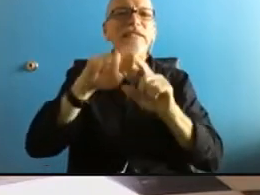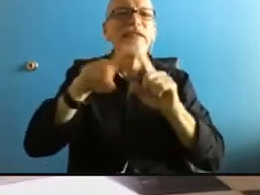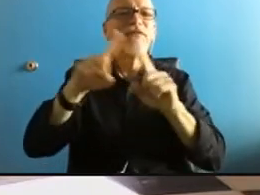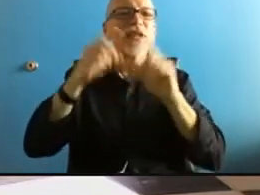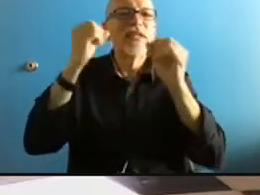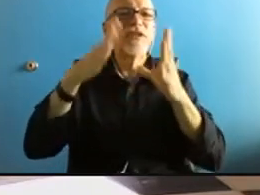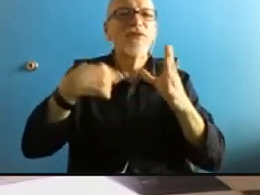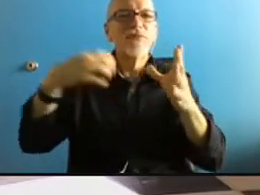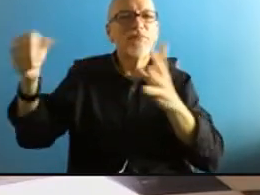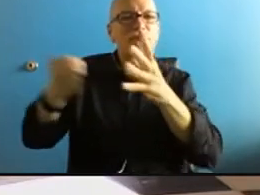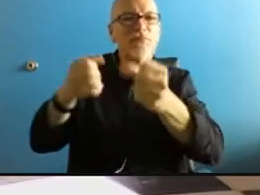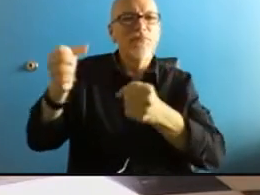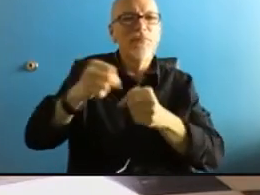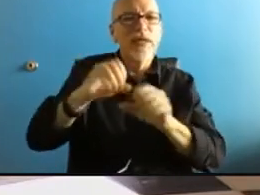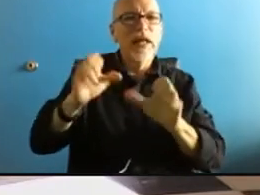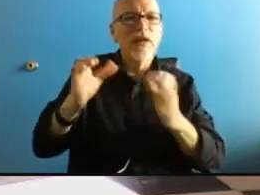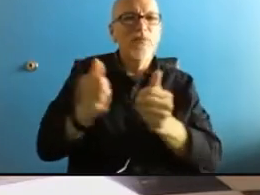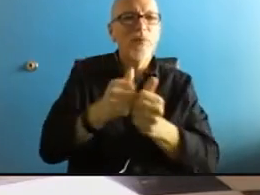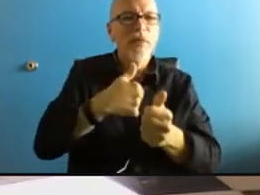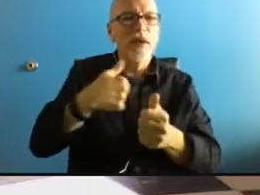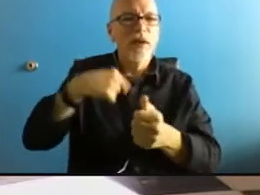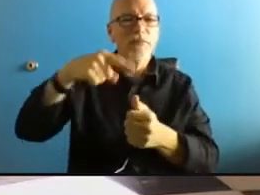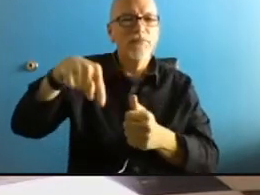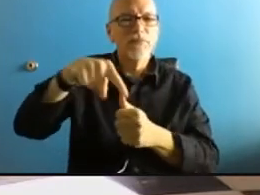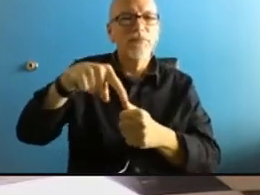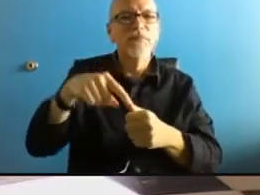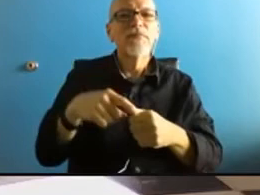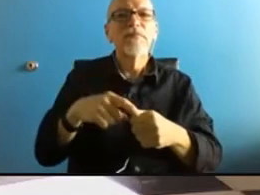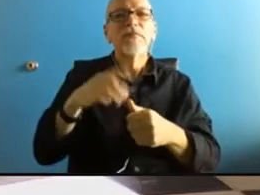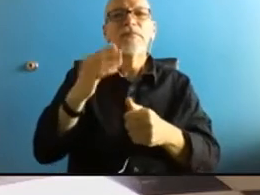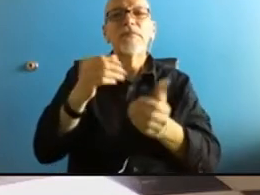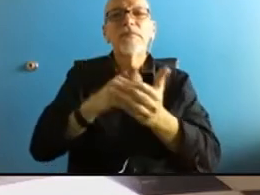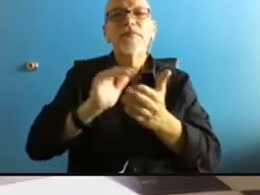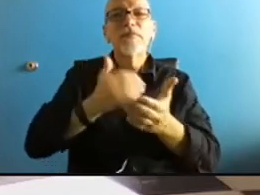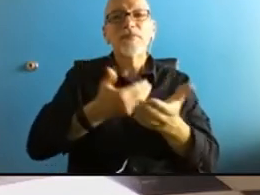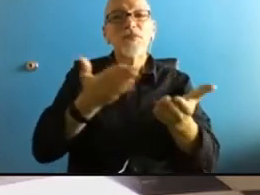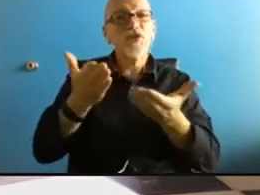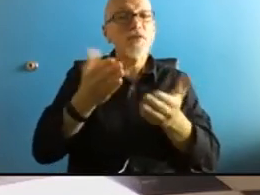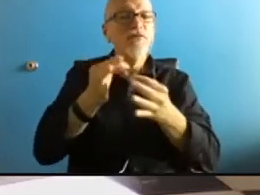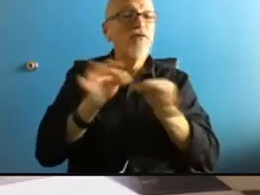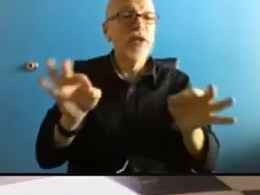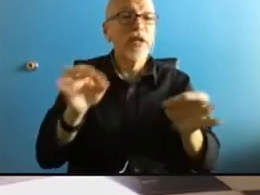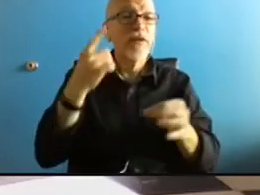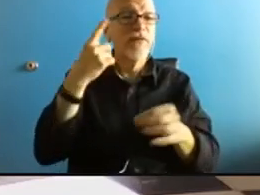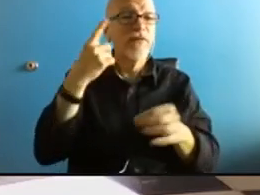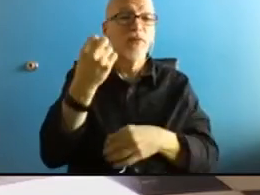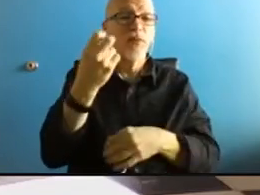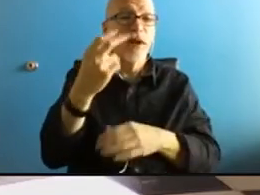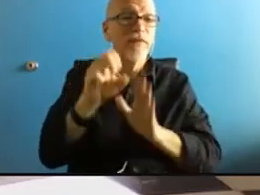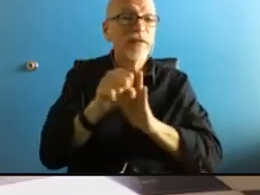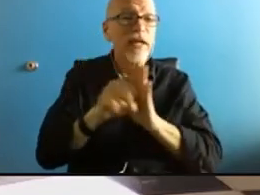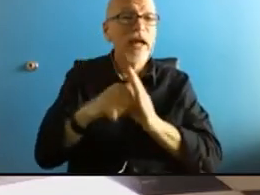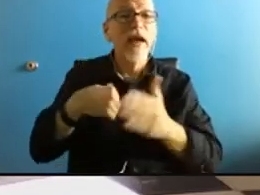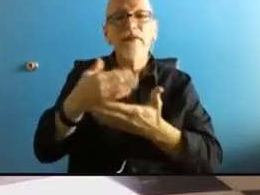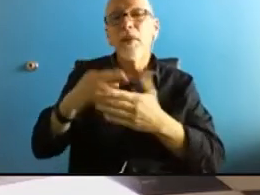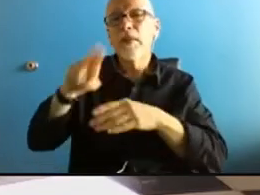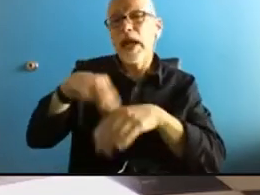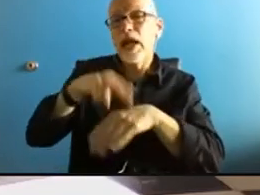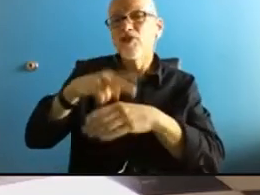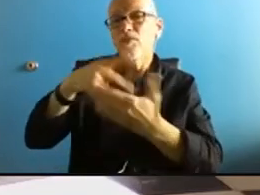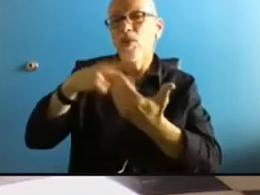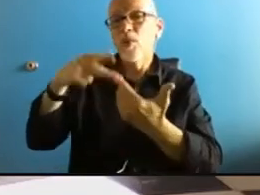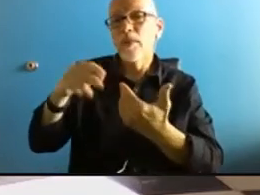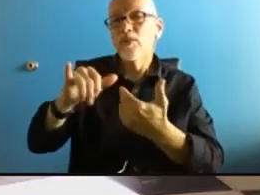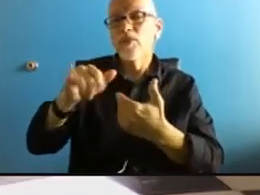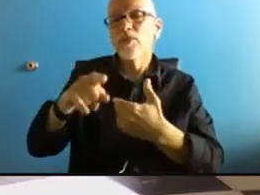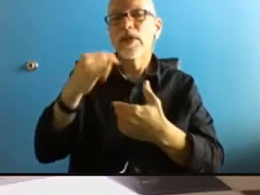classroom with us. And again, our services are free for 12 states, and we do have some national programs. For if you're in